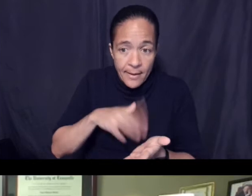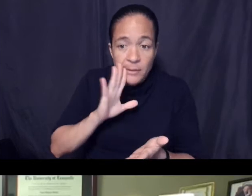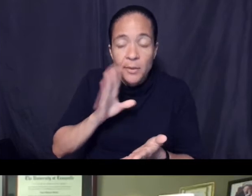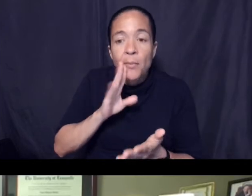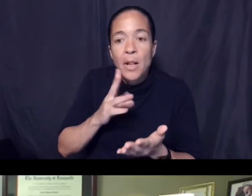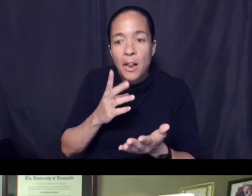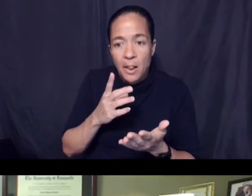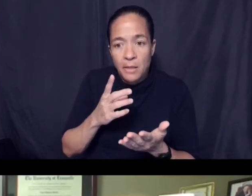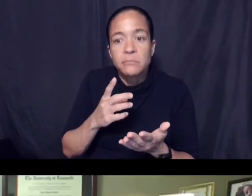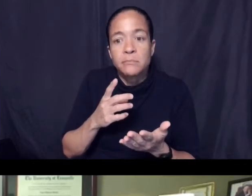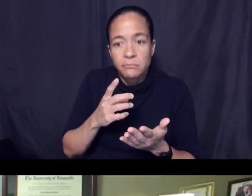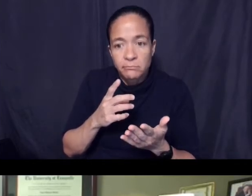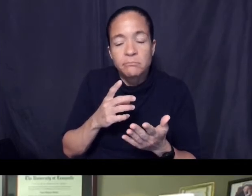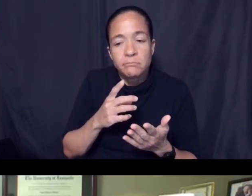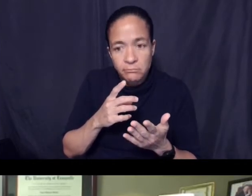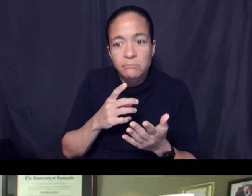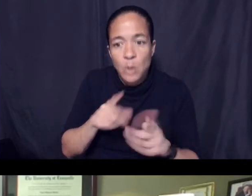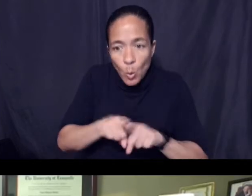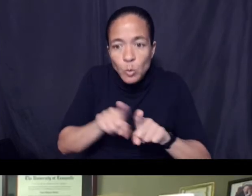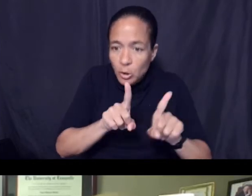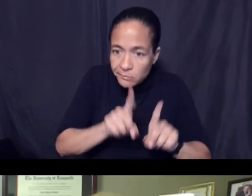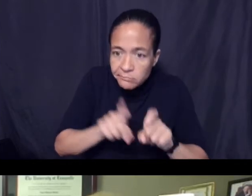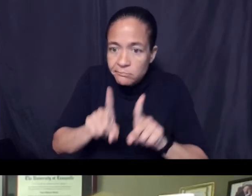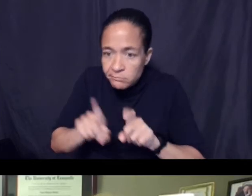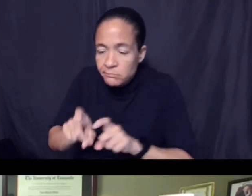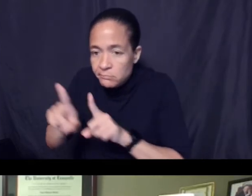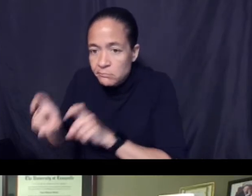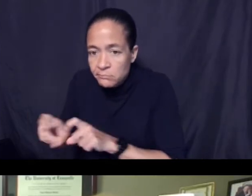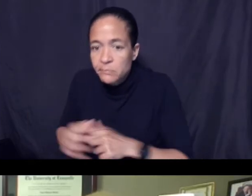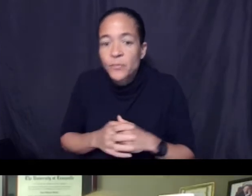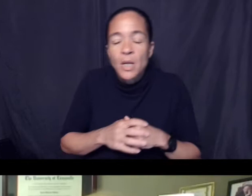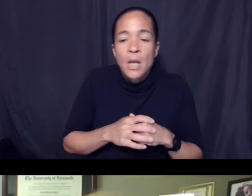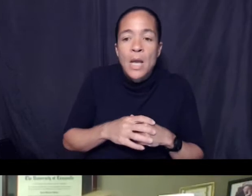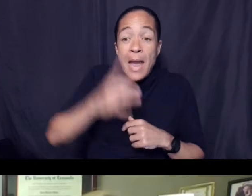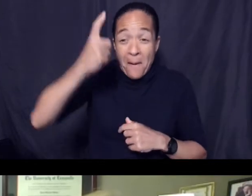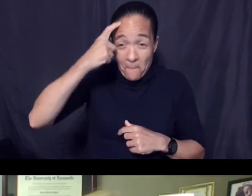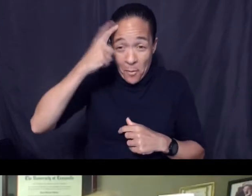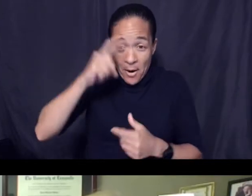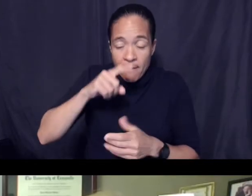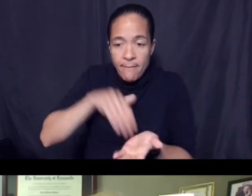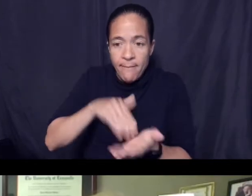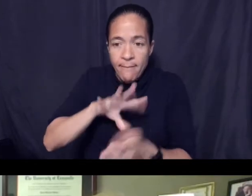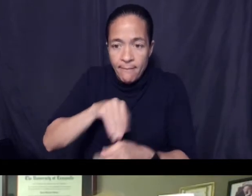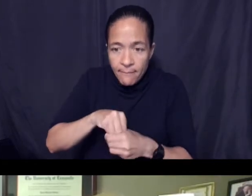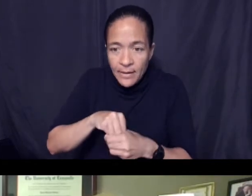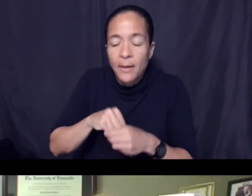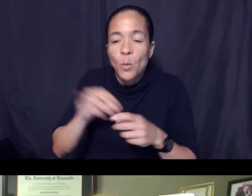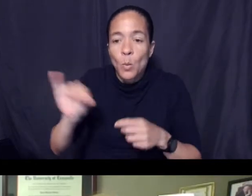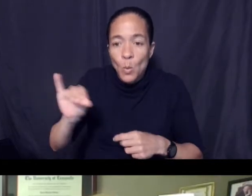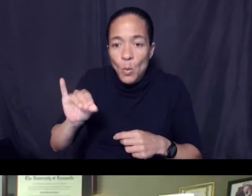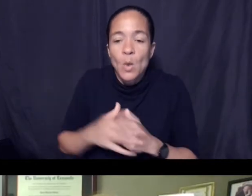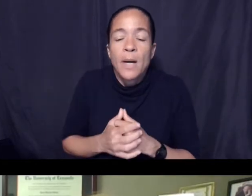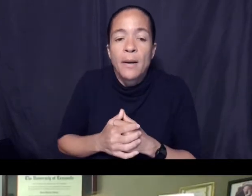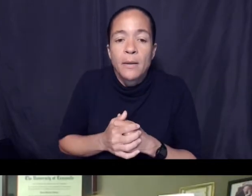3 years, and preschool age. Often babies will be evaluated by neurology or developmental assessments,